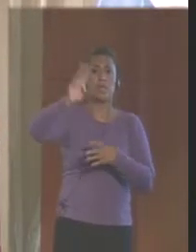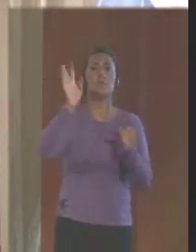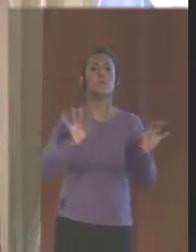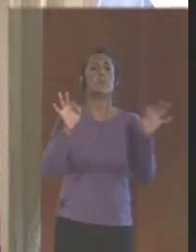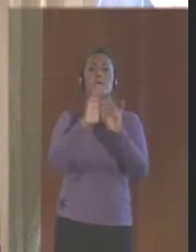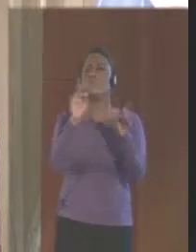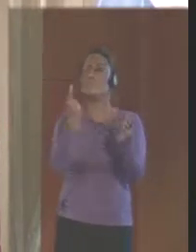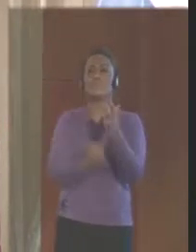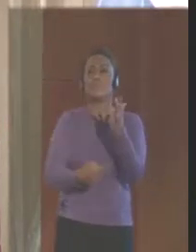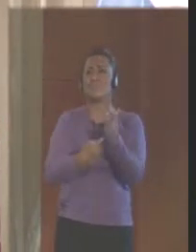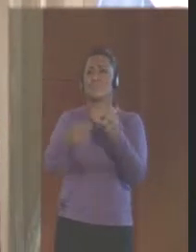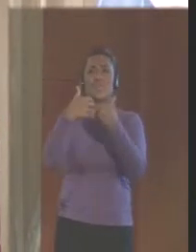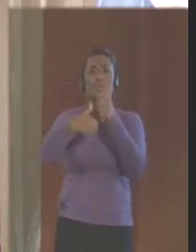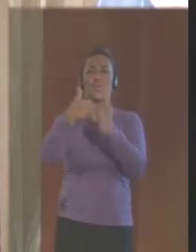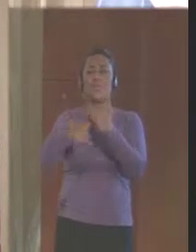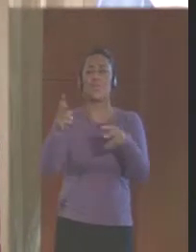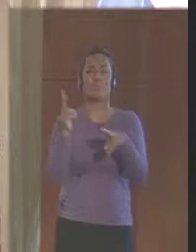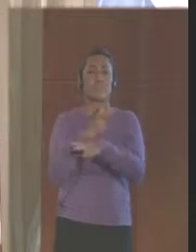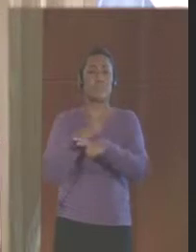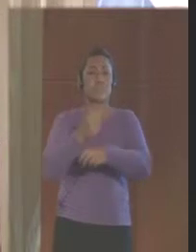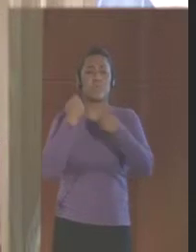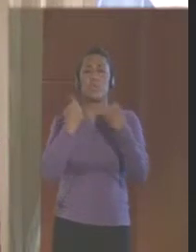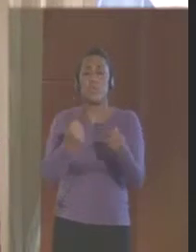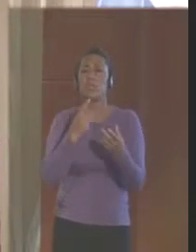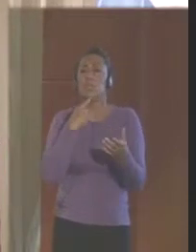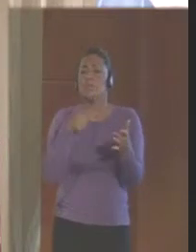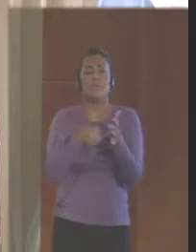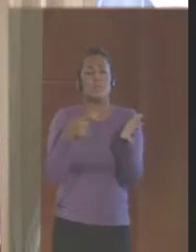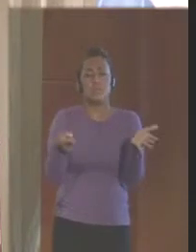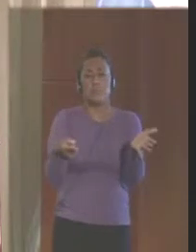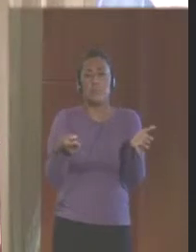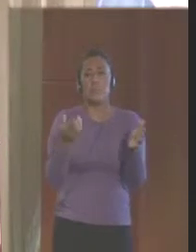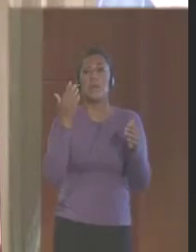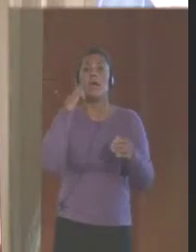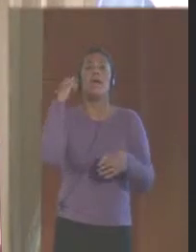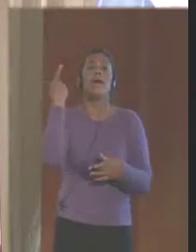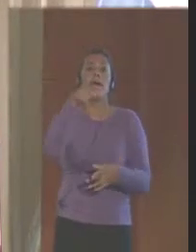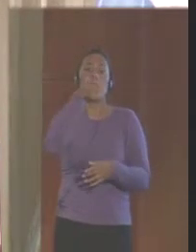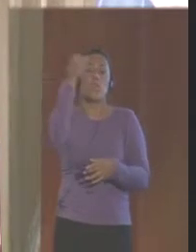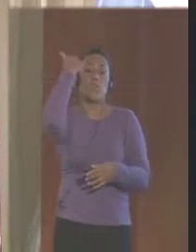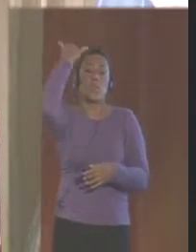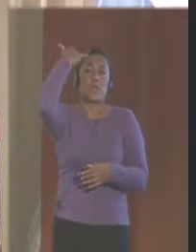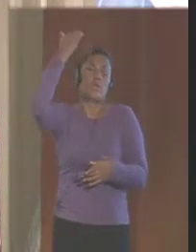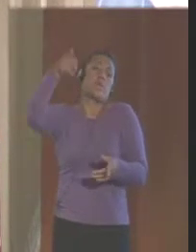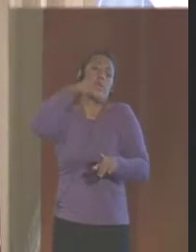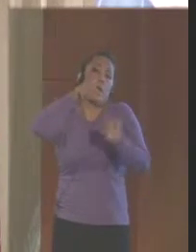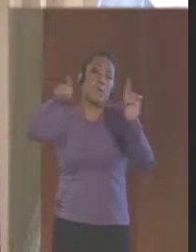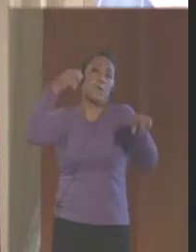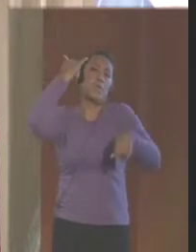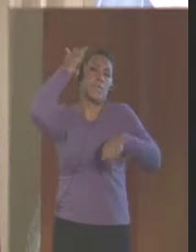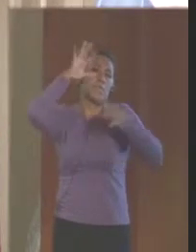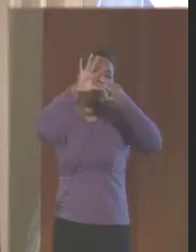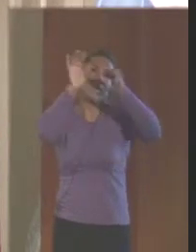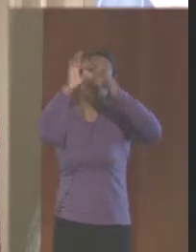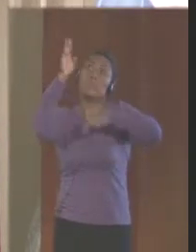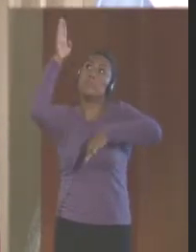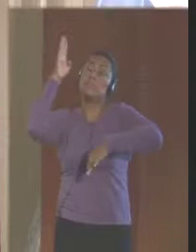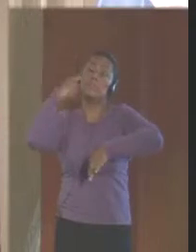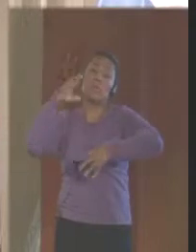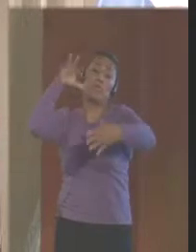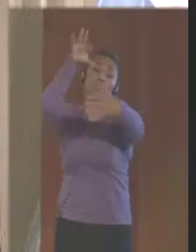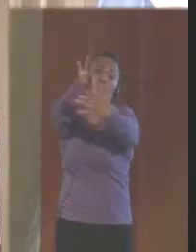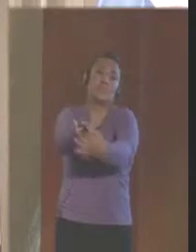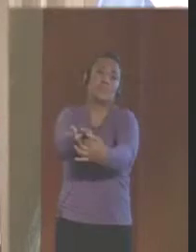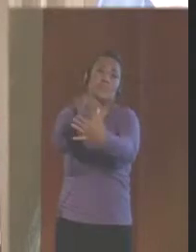a phrase that God is a Trini. When emergency warnings are issued, most